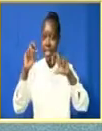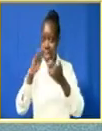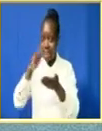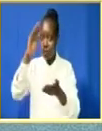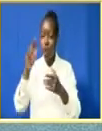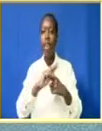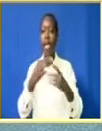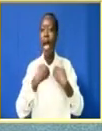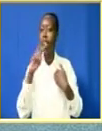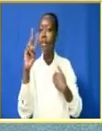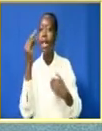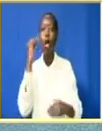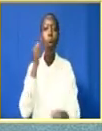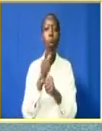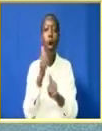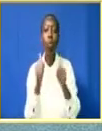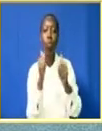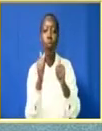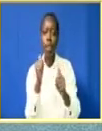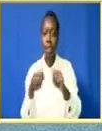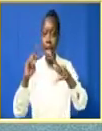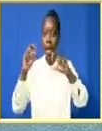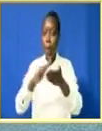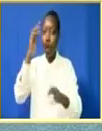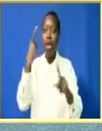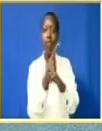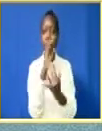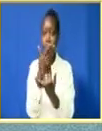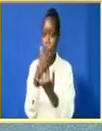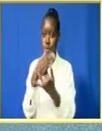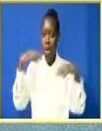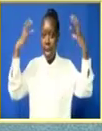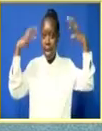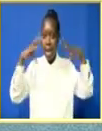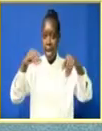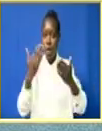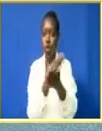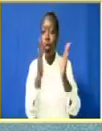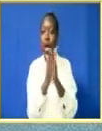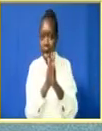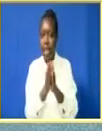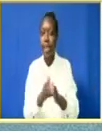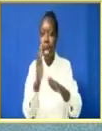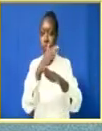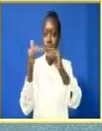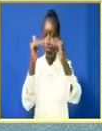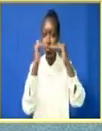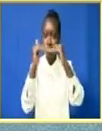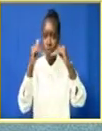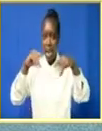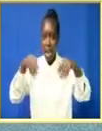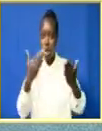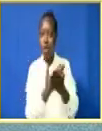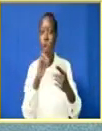our second assignment, which is finding out more differences between splash erosion and ShEET erosion. And then we have our